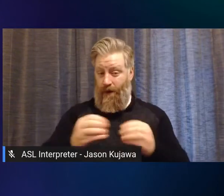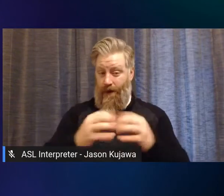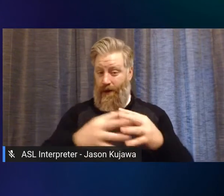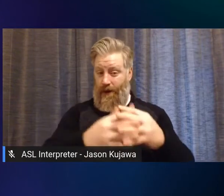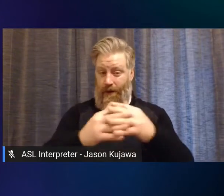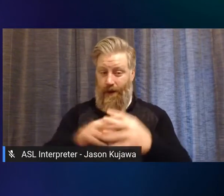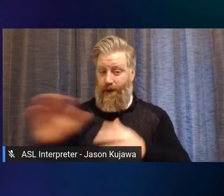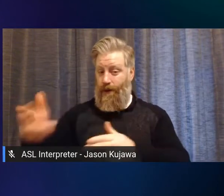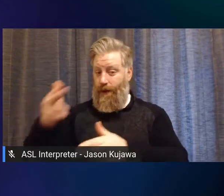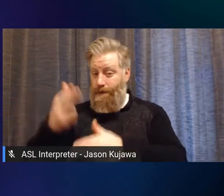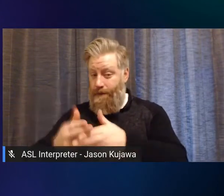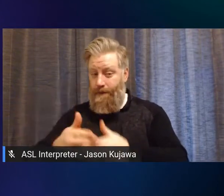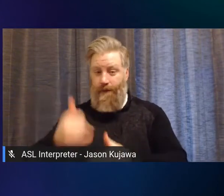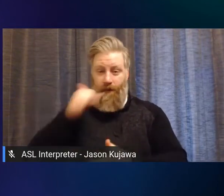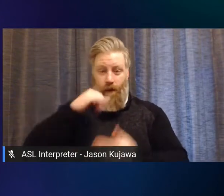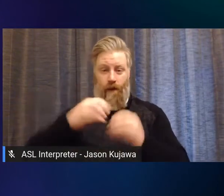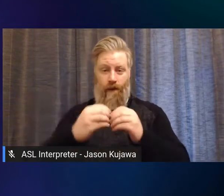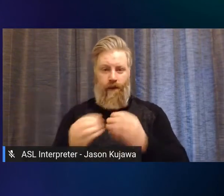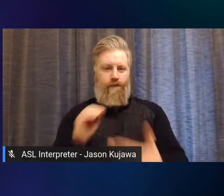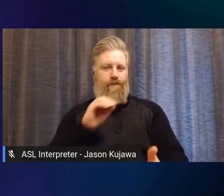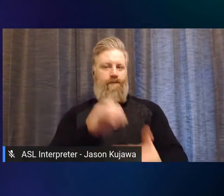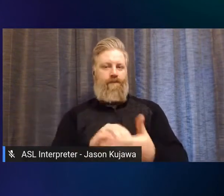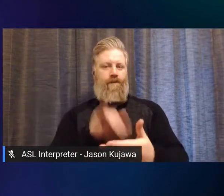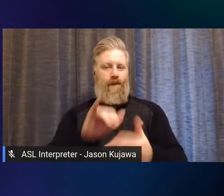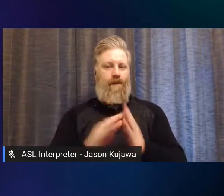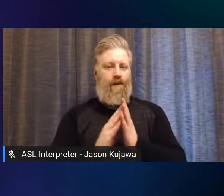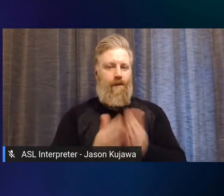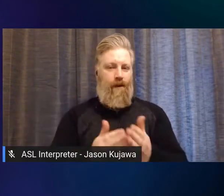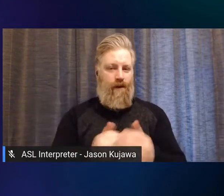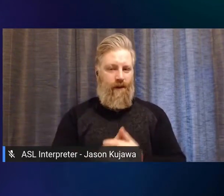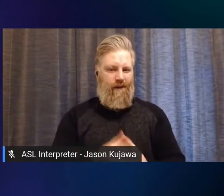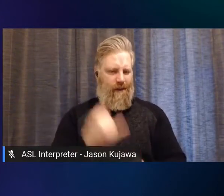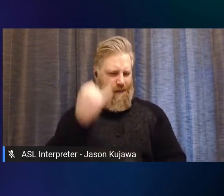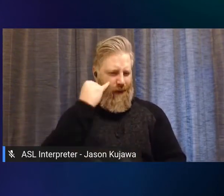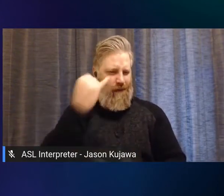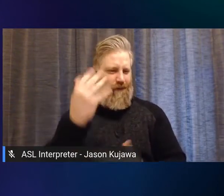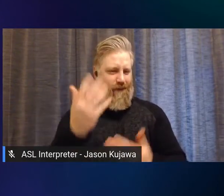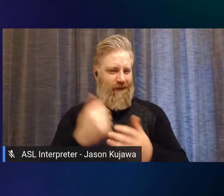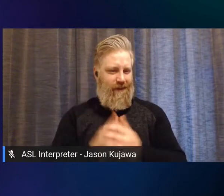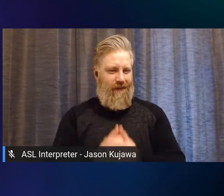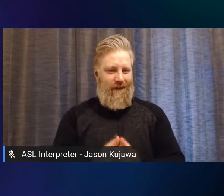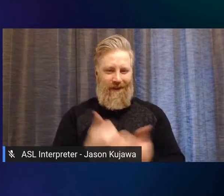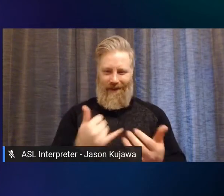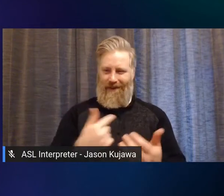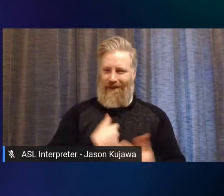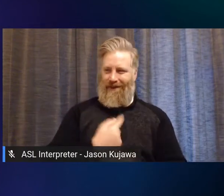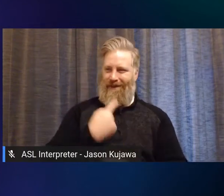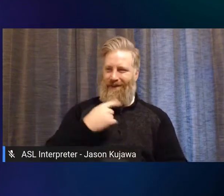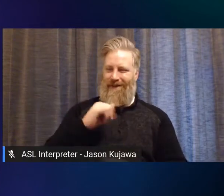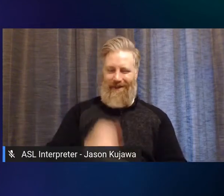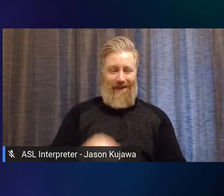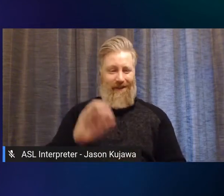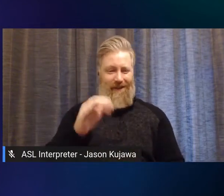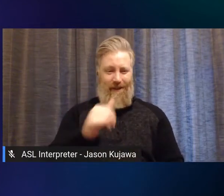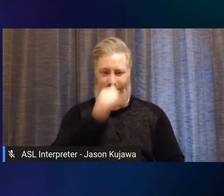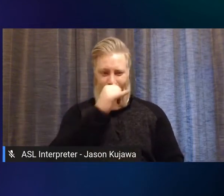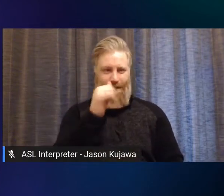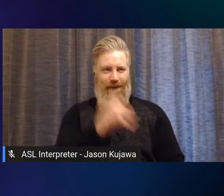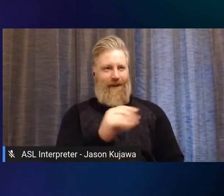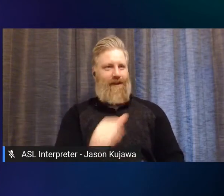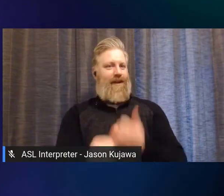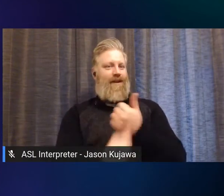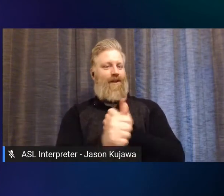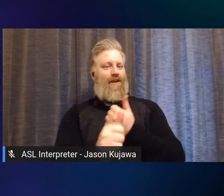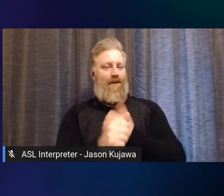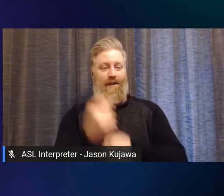were printed in this book. Can you imagine? I look, now that I say it and I mention it now, it seems ridiculous and dangerous, right? But back